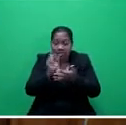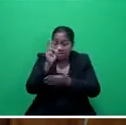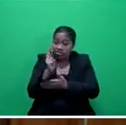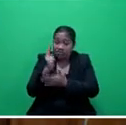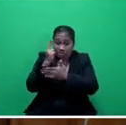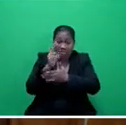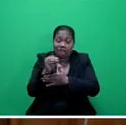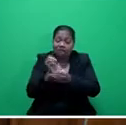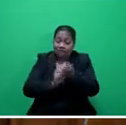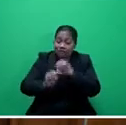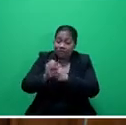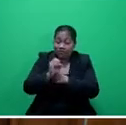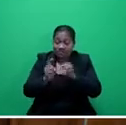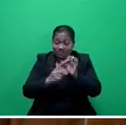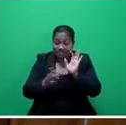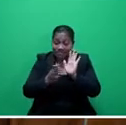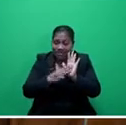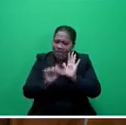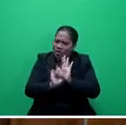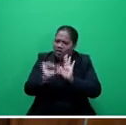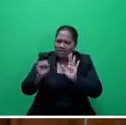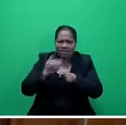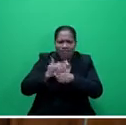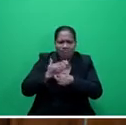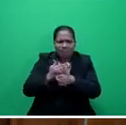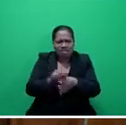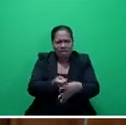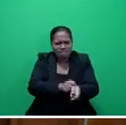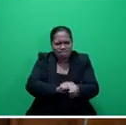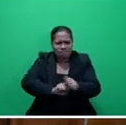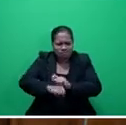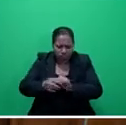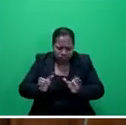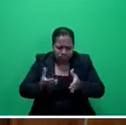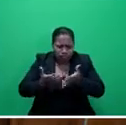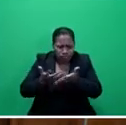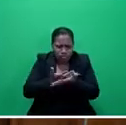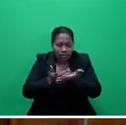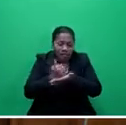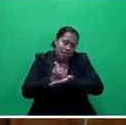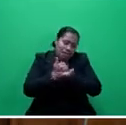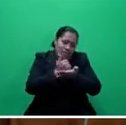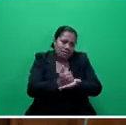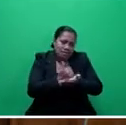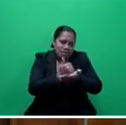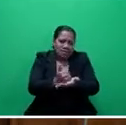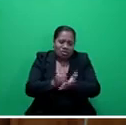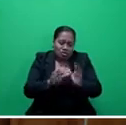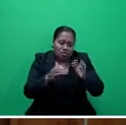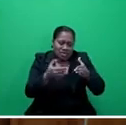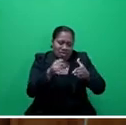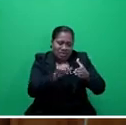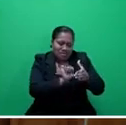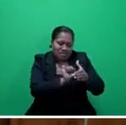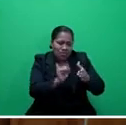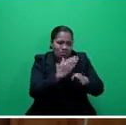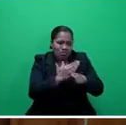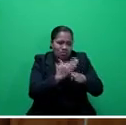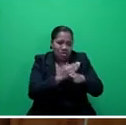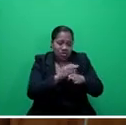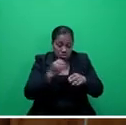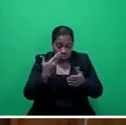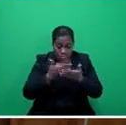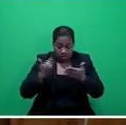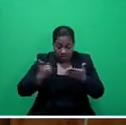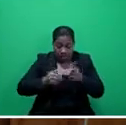Prime Minister for their cooperation which assisted the committee in its work. On behalf of the committee, I commend the